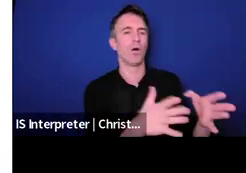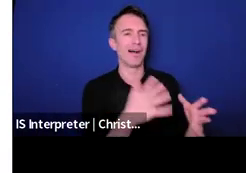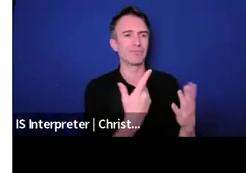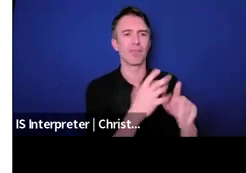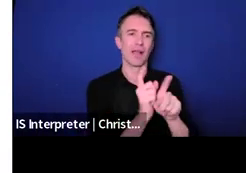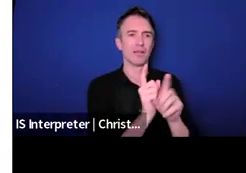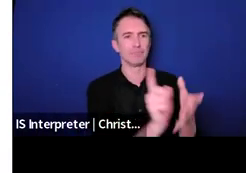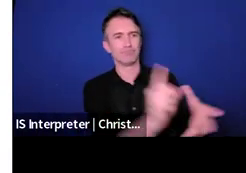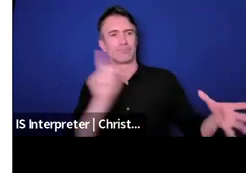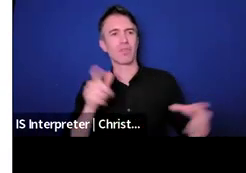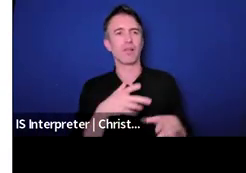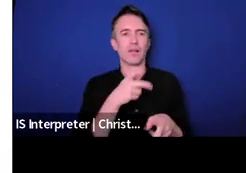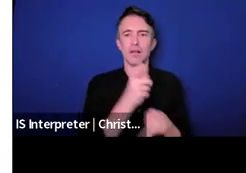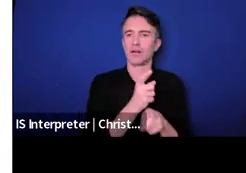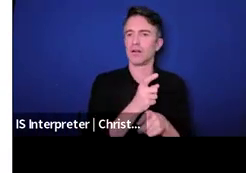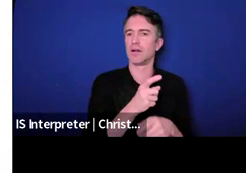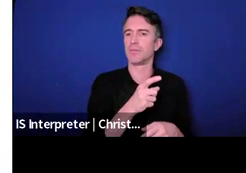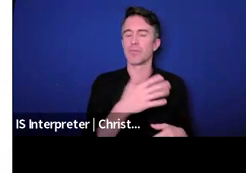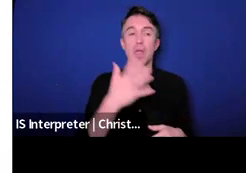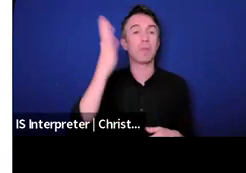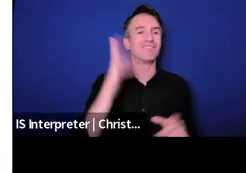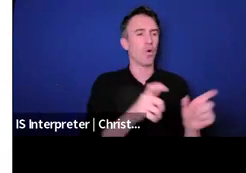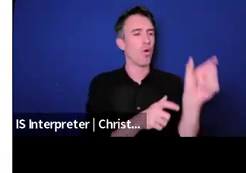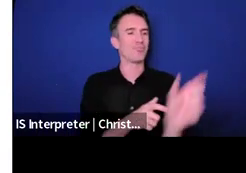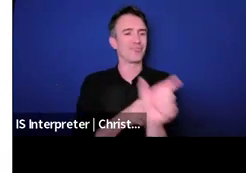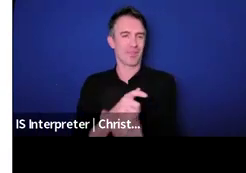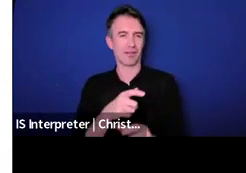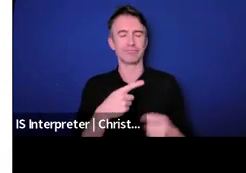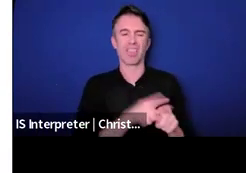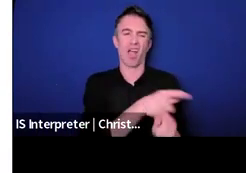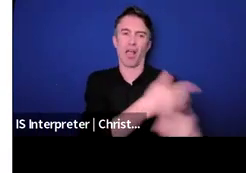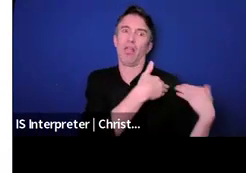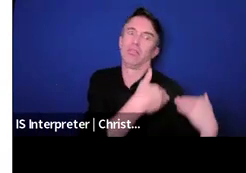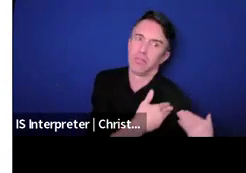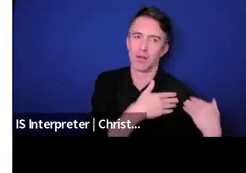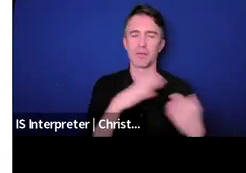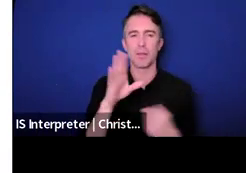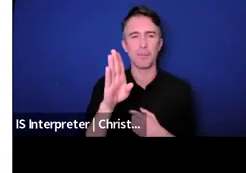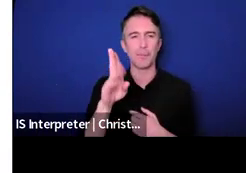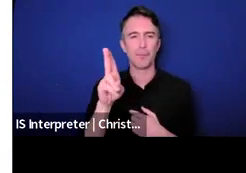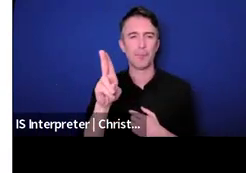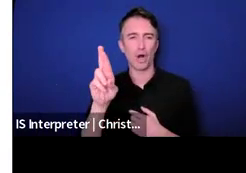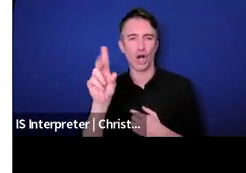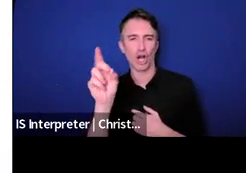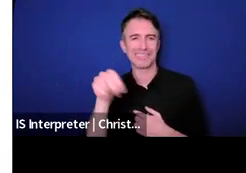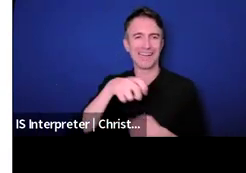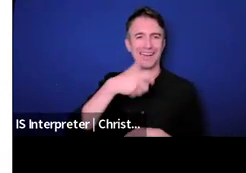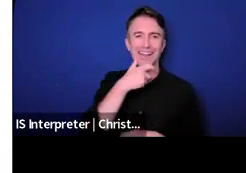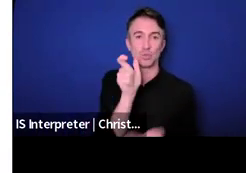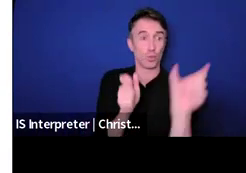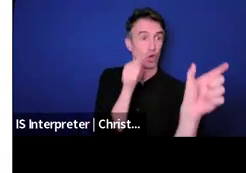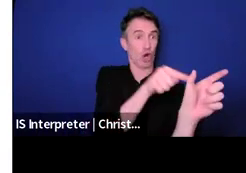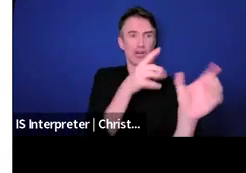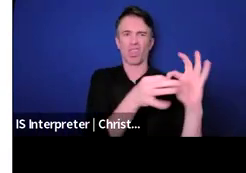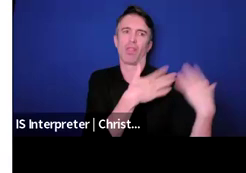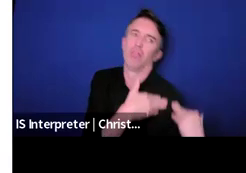with disabilities as well. And so that agenda setting in terms of how do we start talking at the national level or the